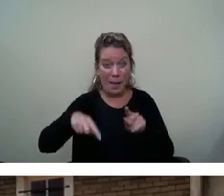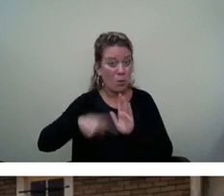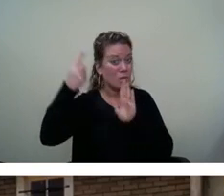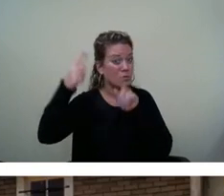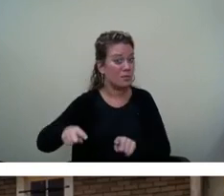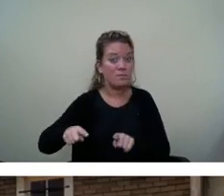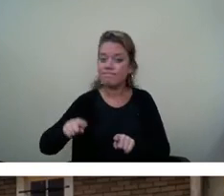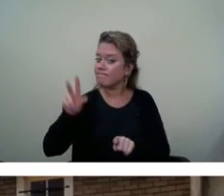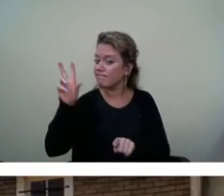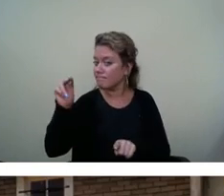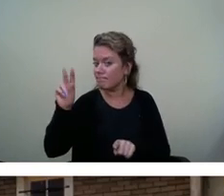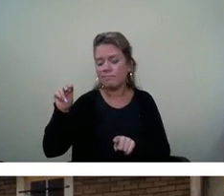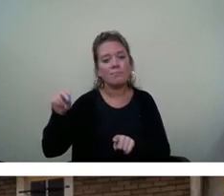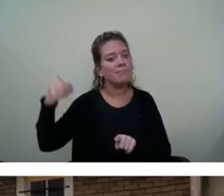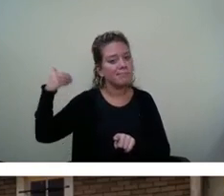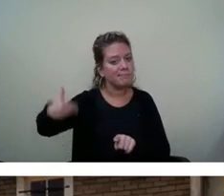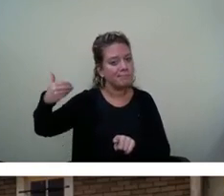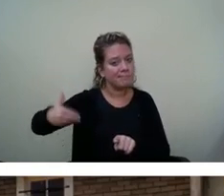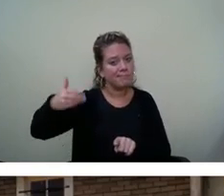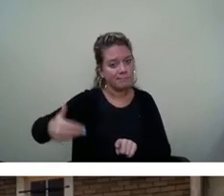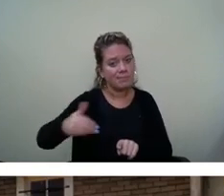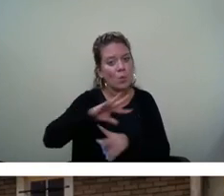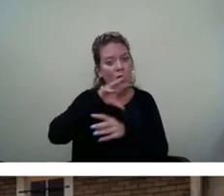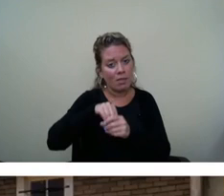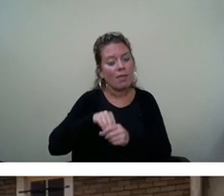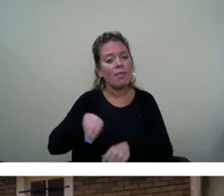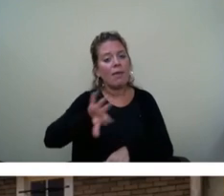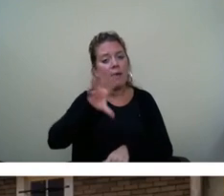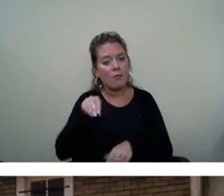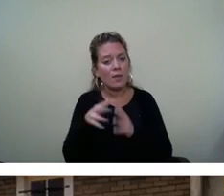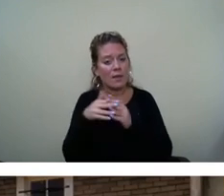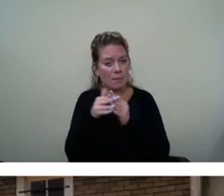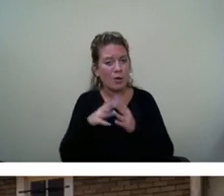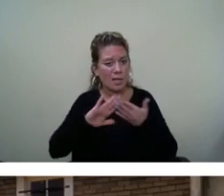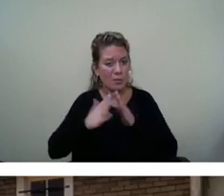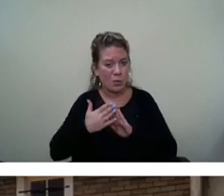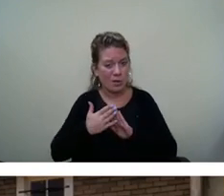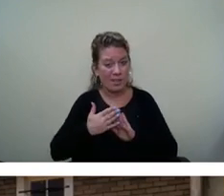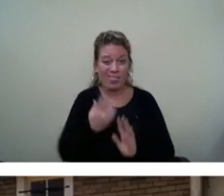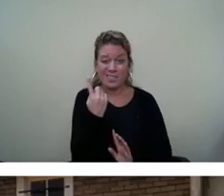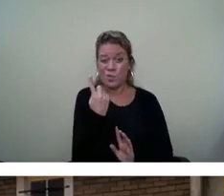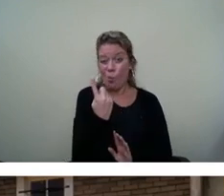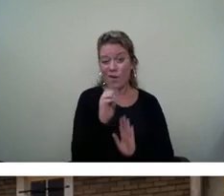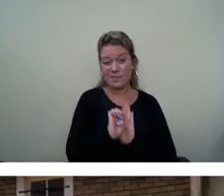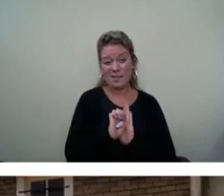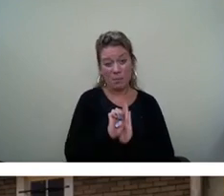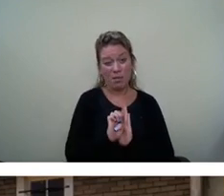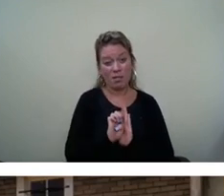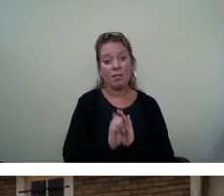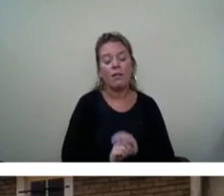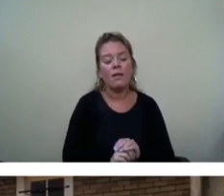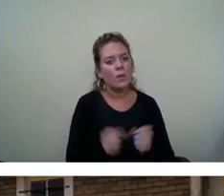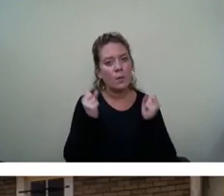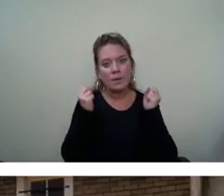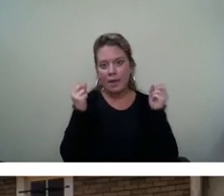has happened to members of the African American or Black community. This is just one example. And there's going to be